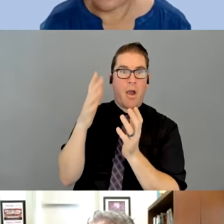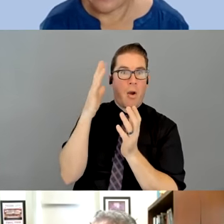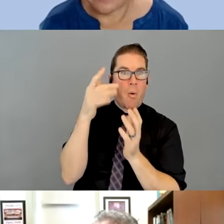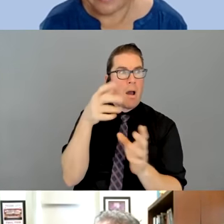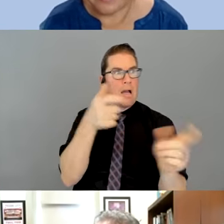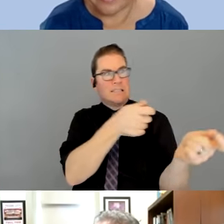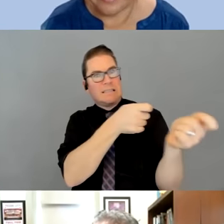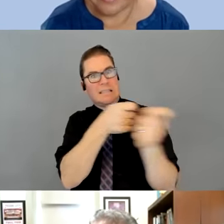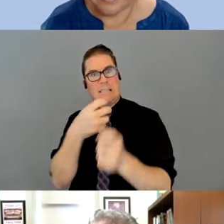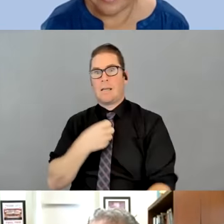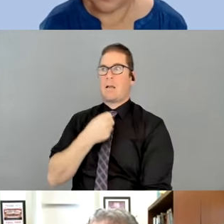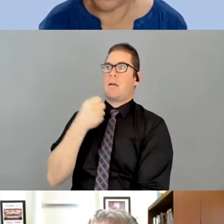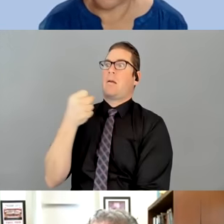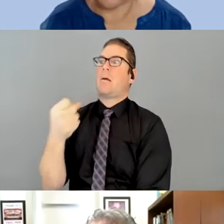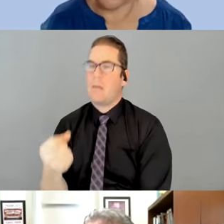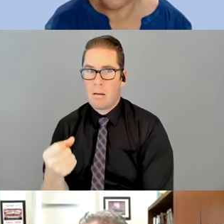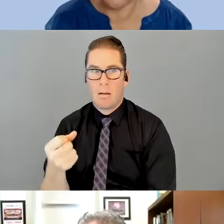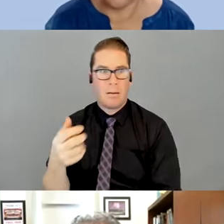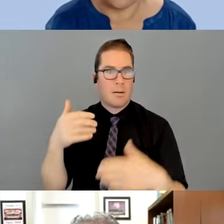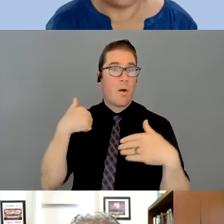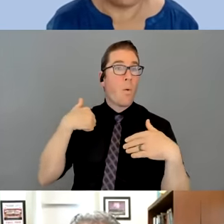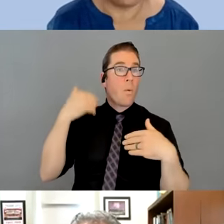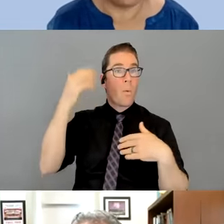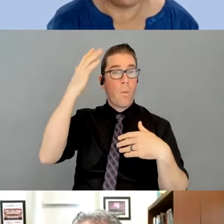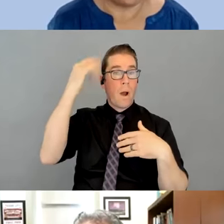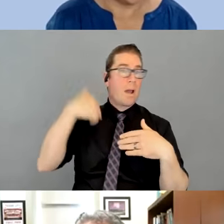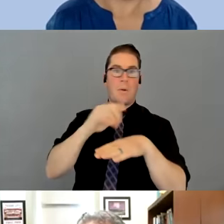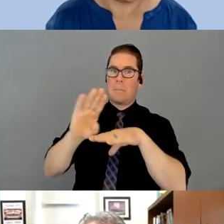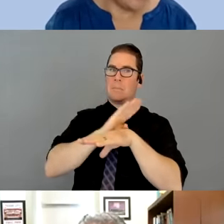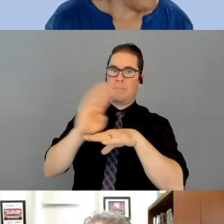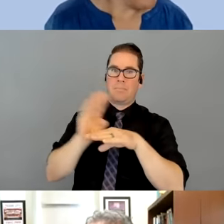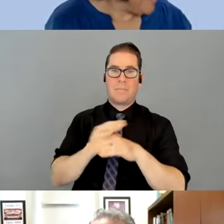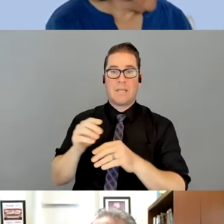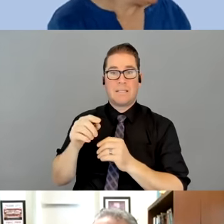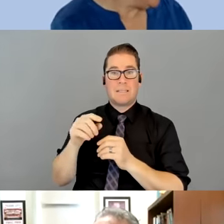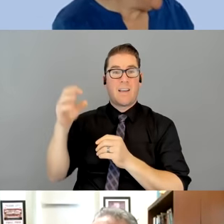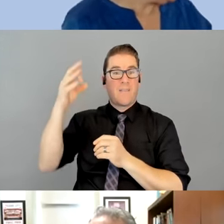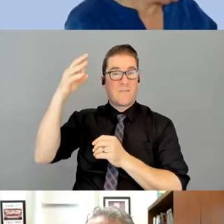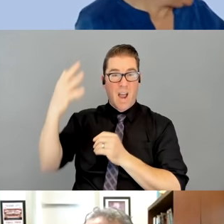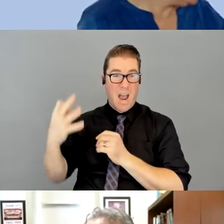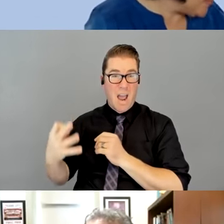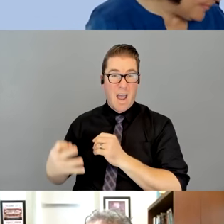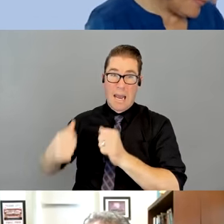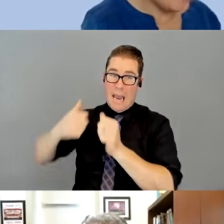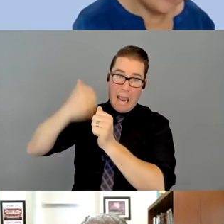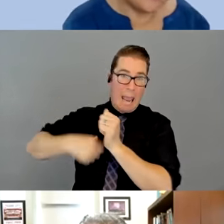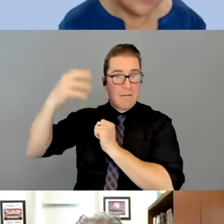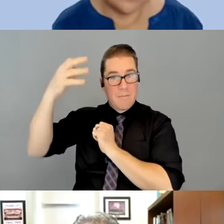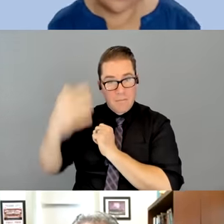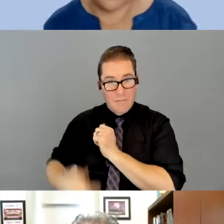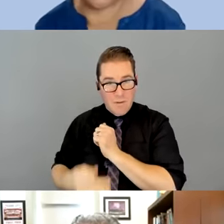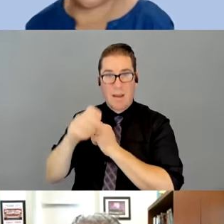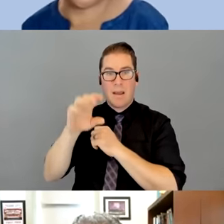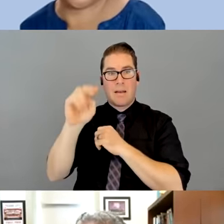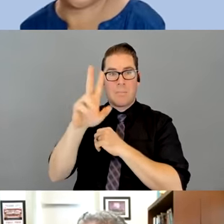this was really difficult, because every Friday Marianne's busy all day long doing Ram Rail. So thank you,